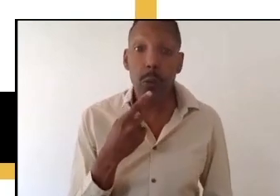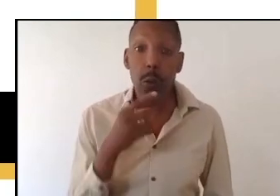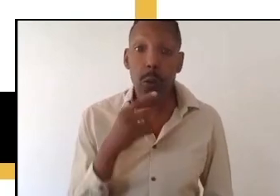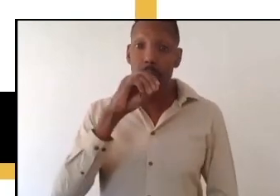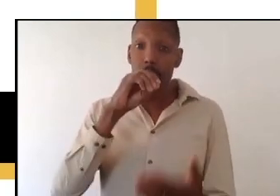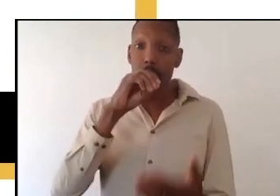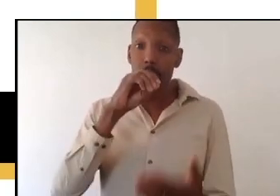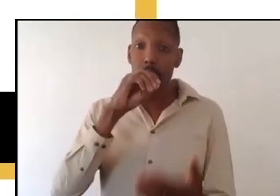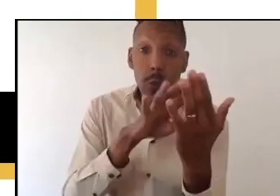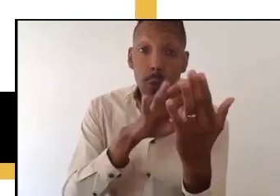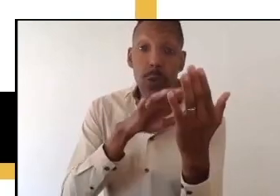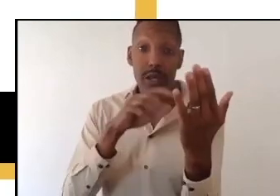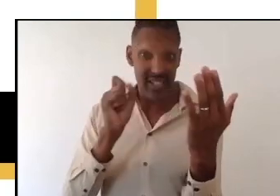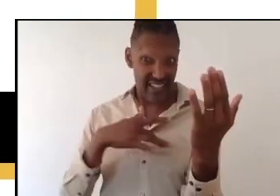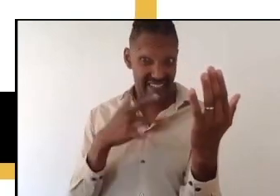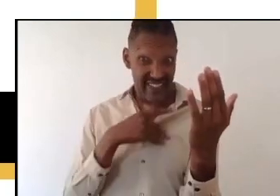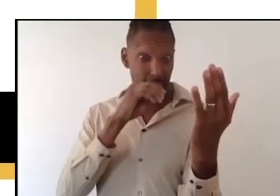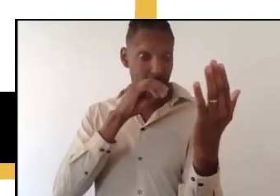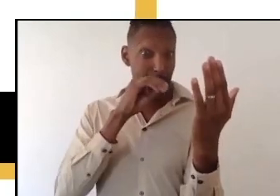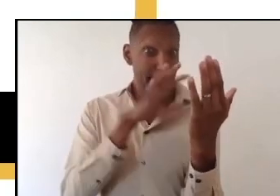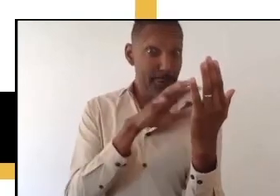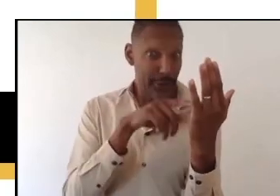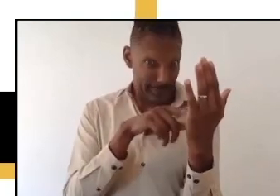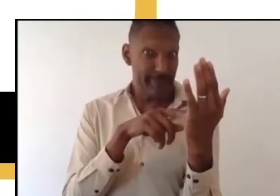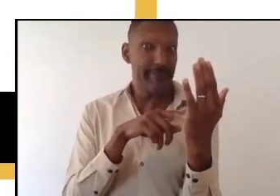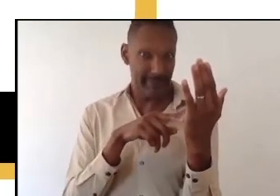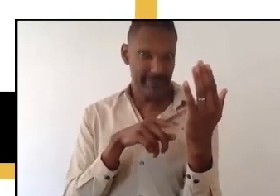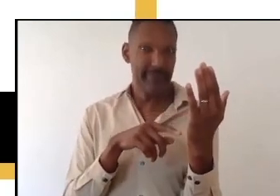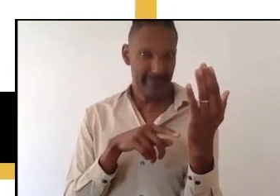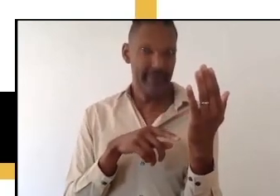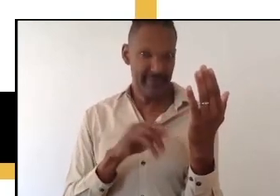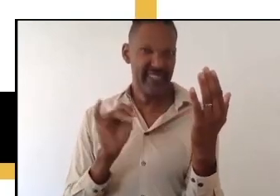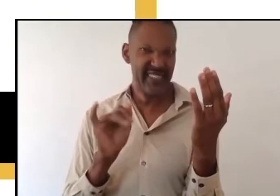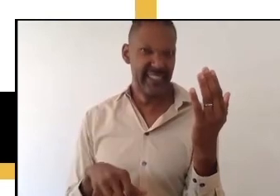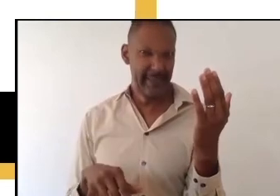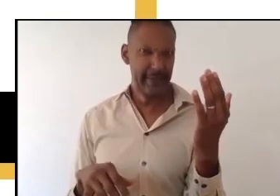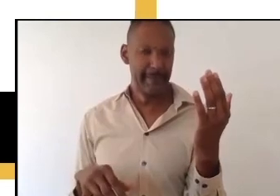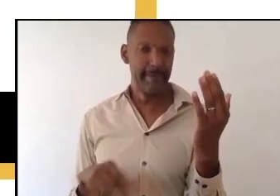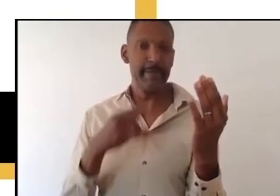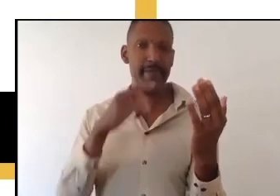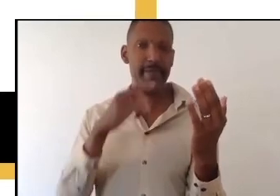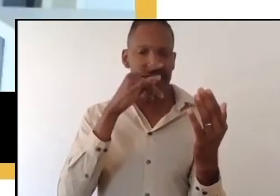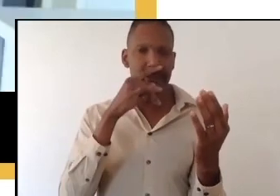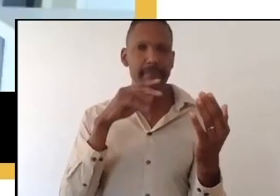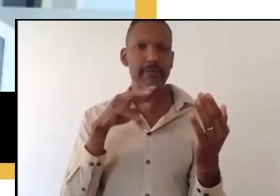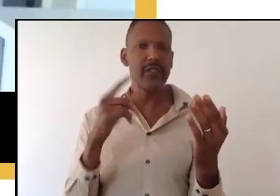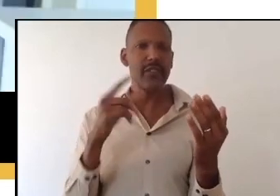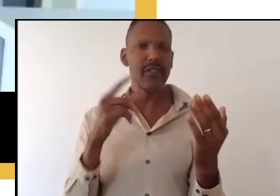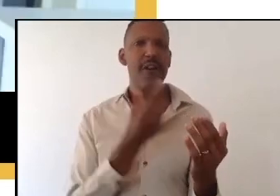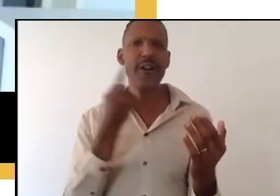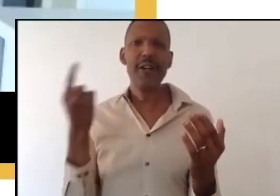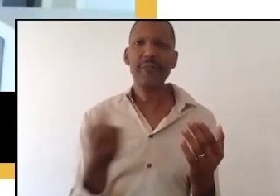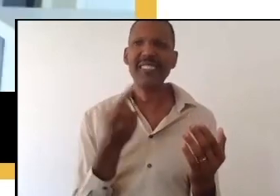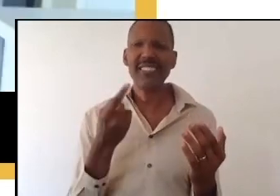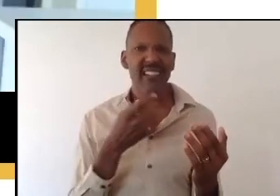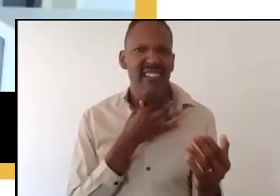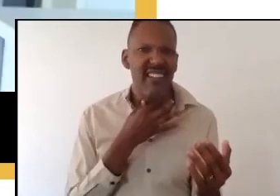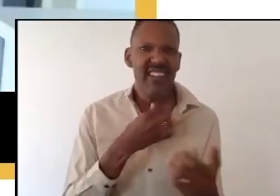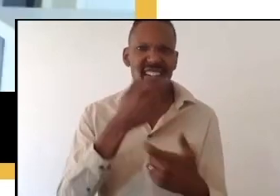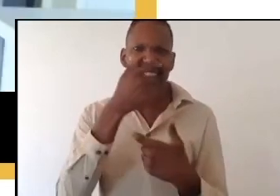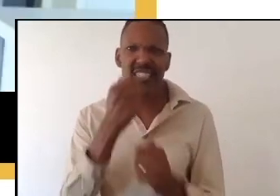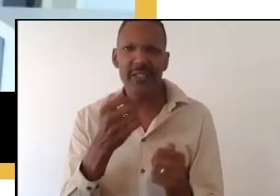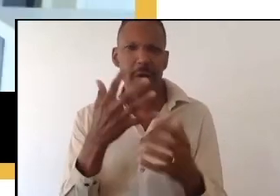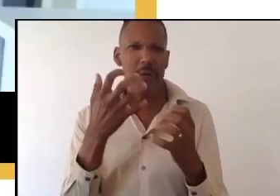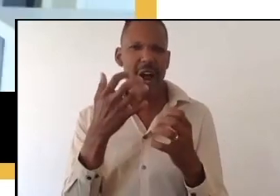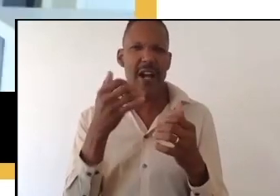your face. Be an inventor and make your own kind of air movers. Kids are always